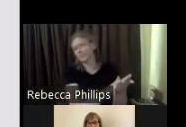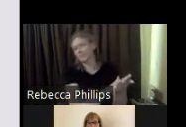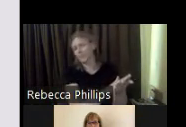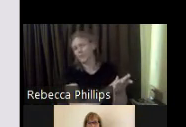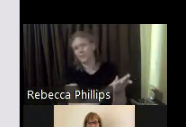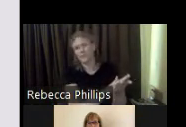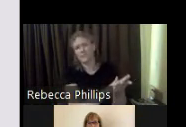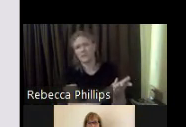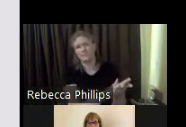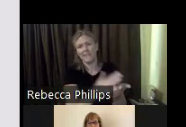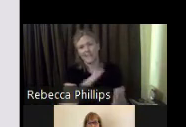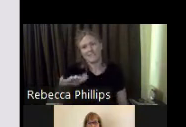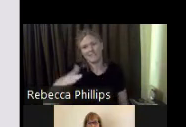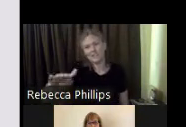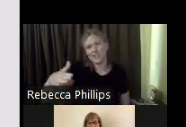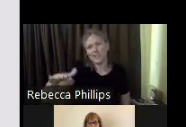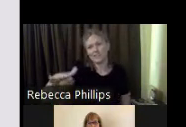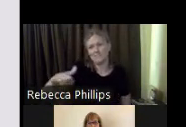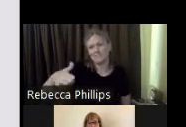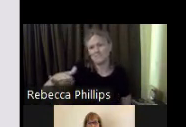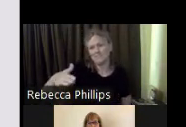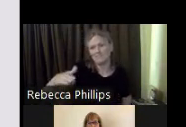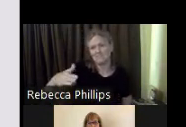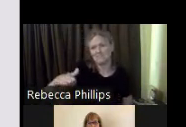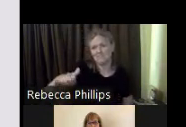like, not with that, that's bad. And then so.